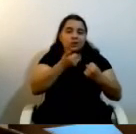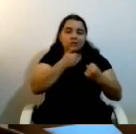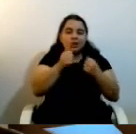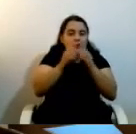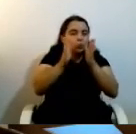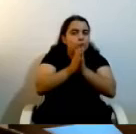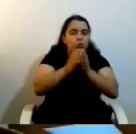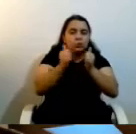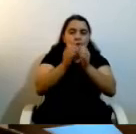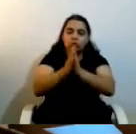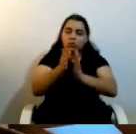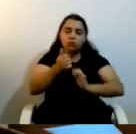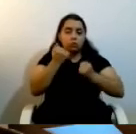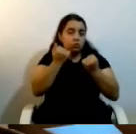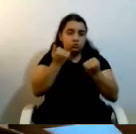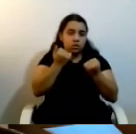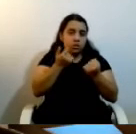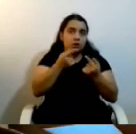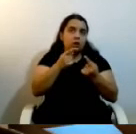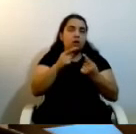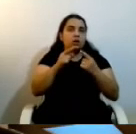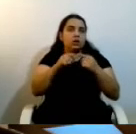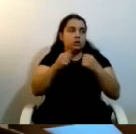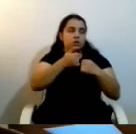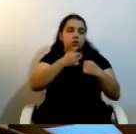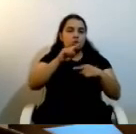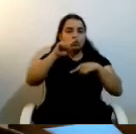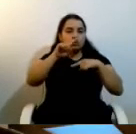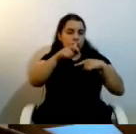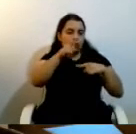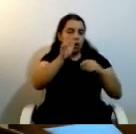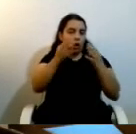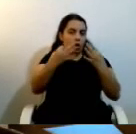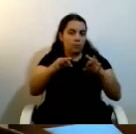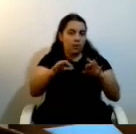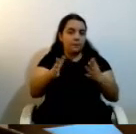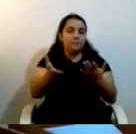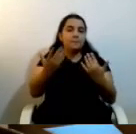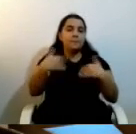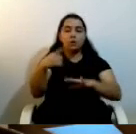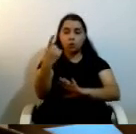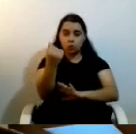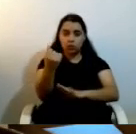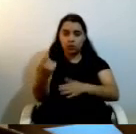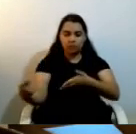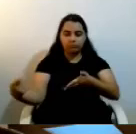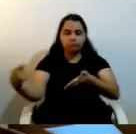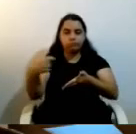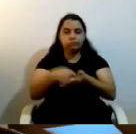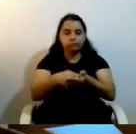take, but their direct payments budget contains money for